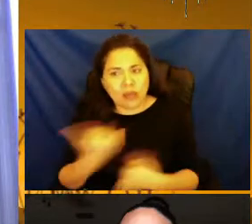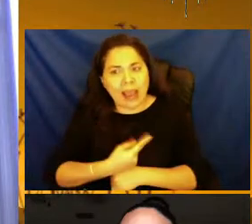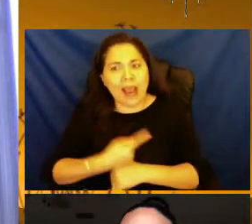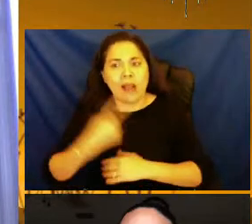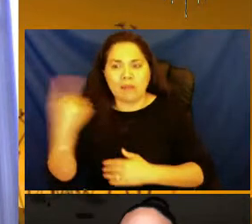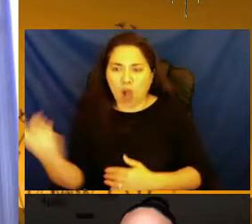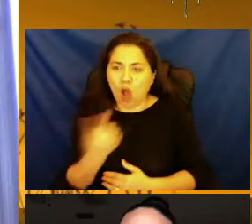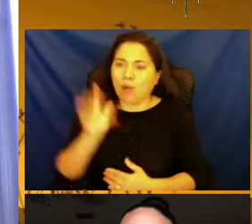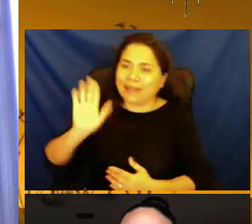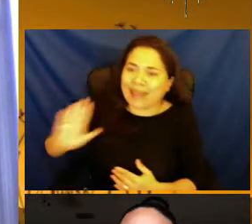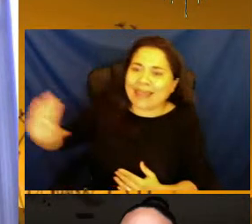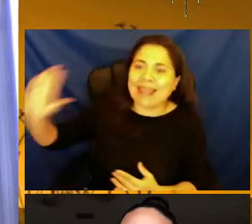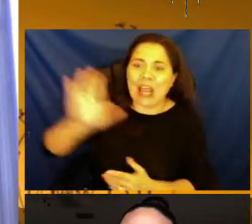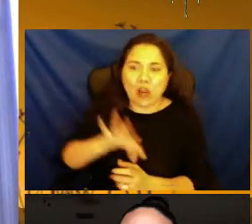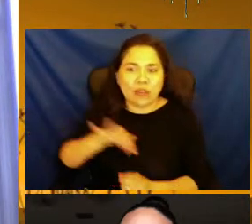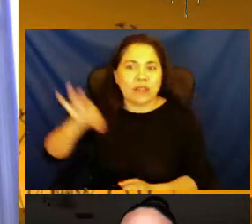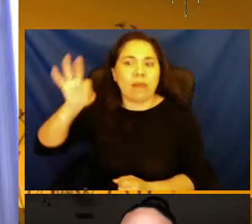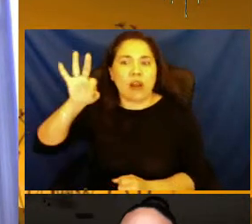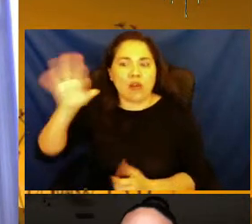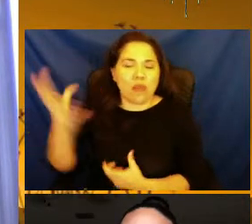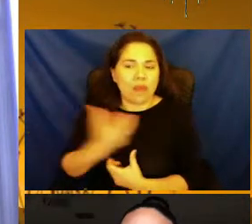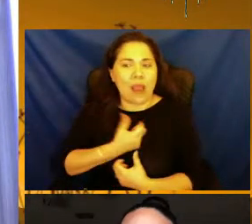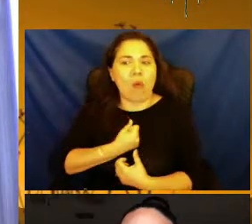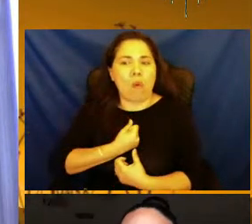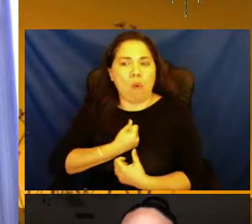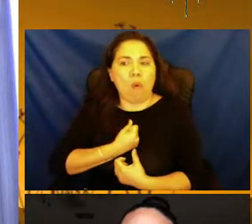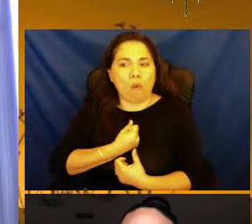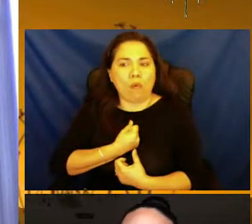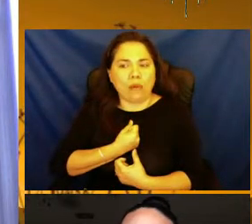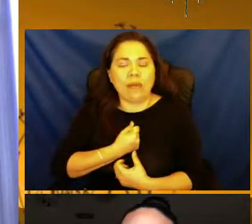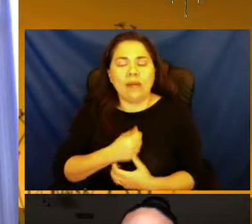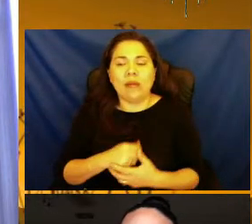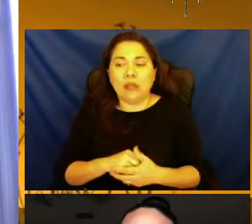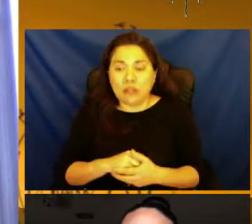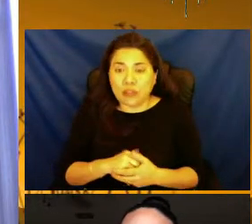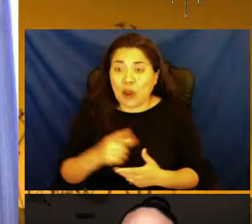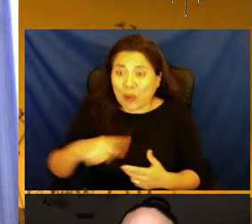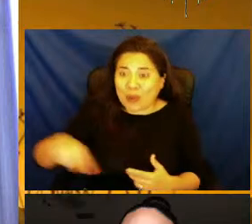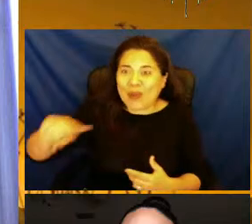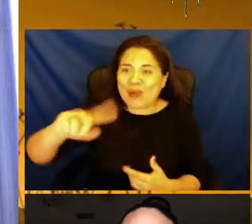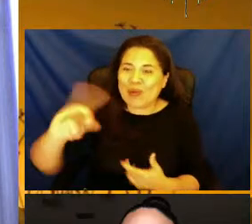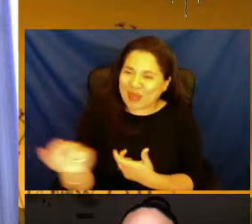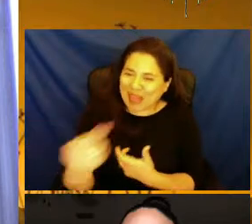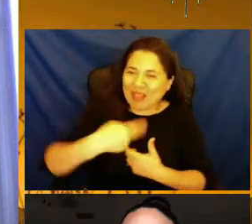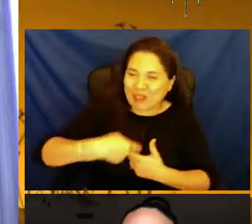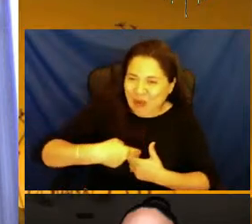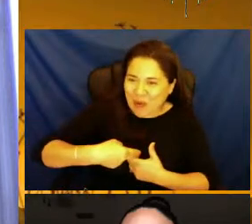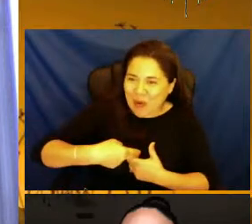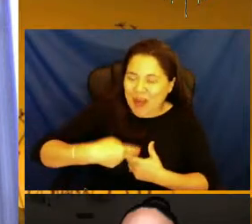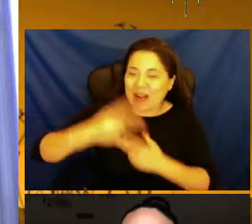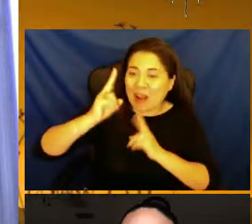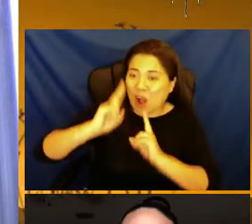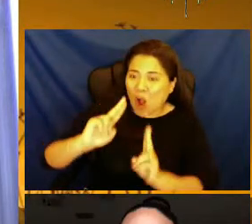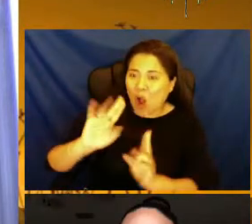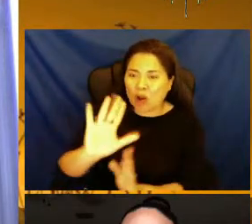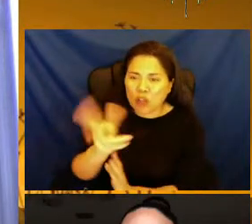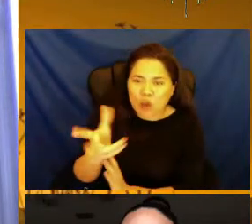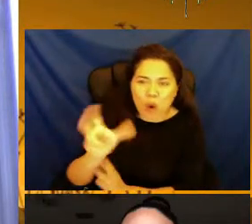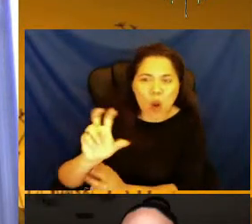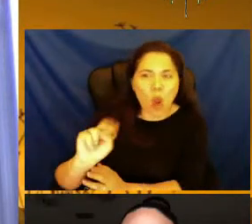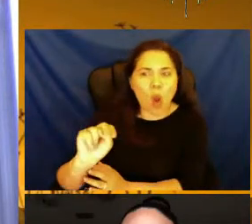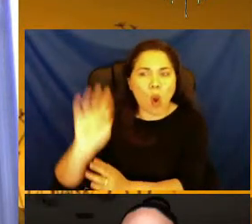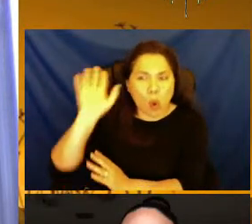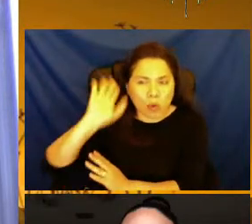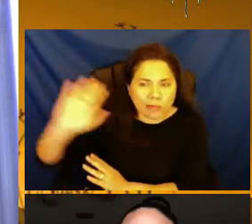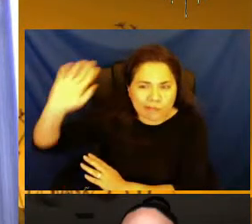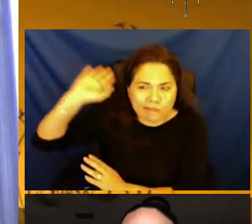spirit that they carry. And so you all can join in as well, honoring your own ancestry, honoring